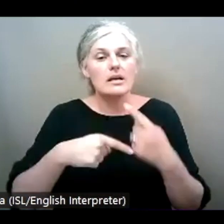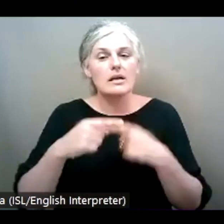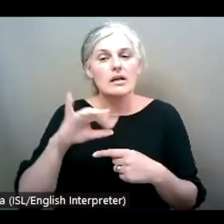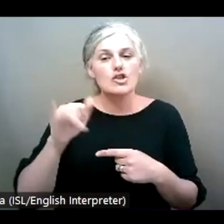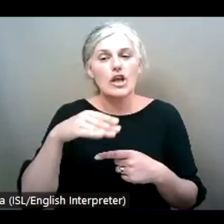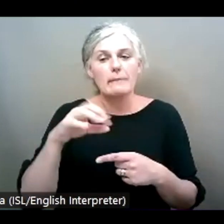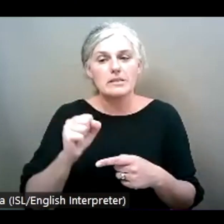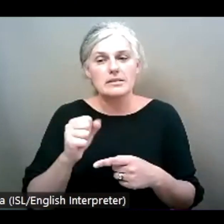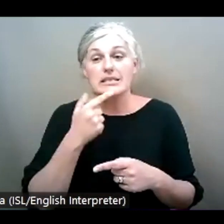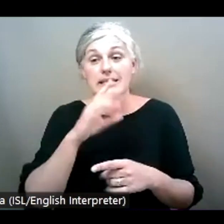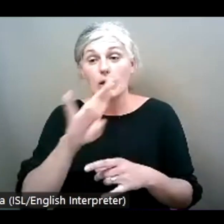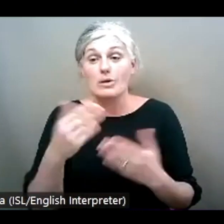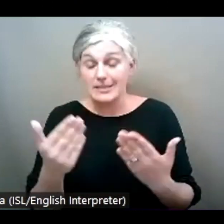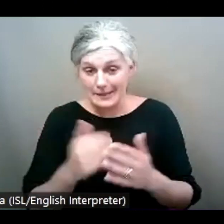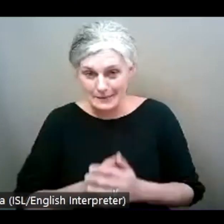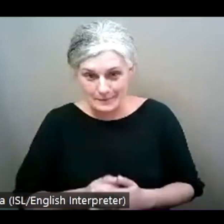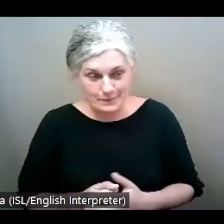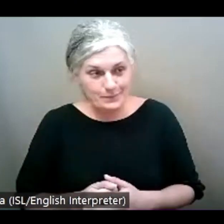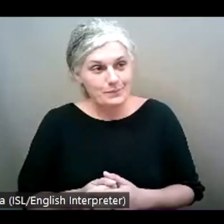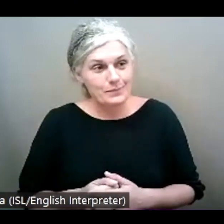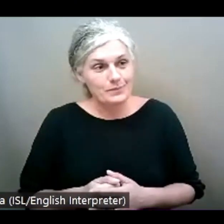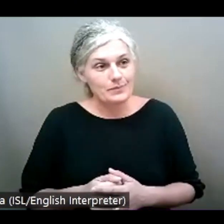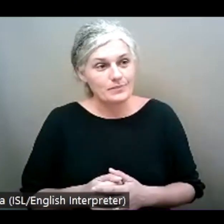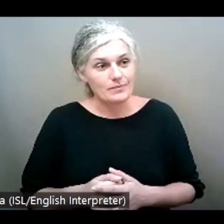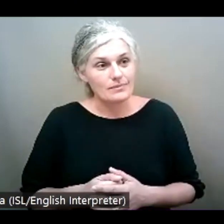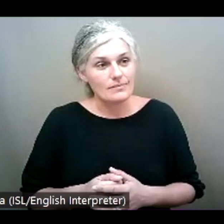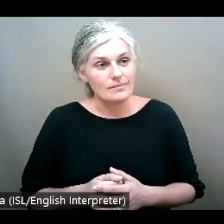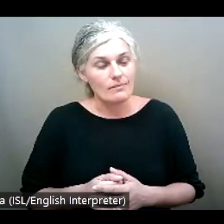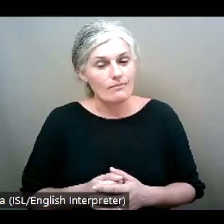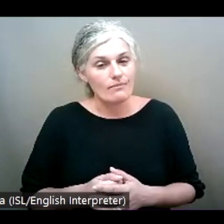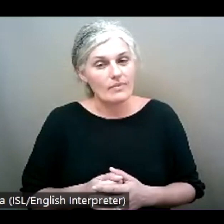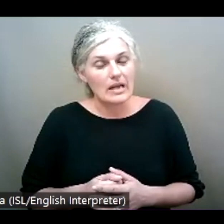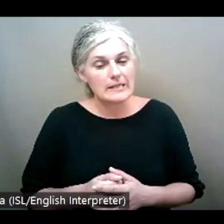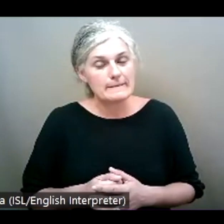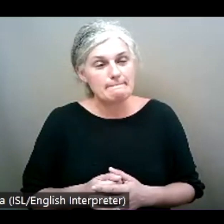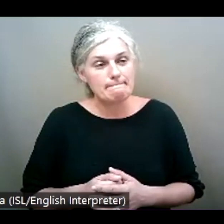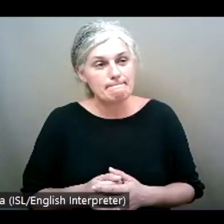right? And just to tell people,